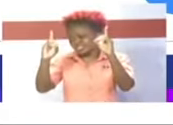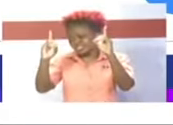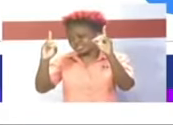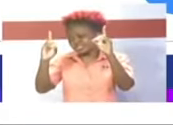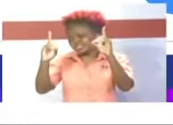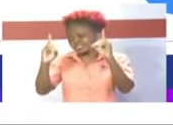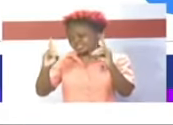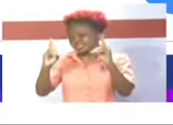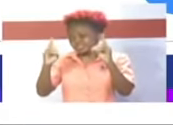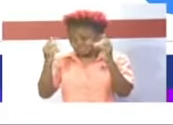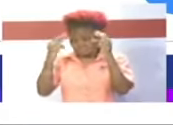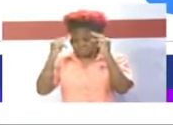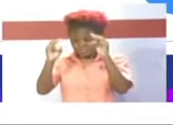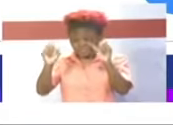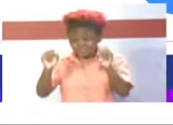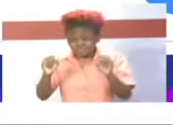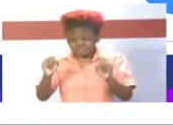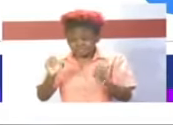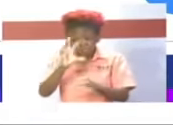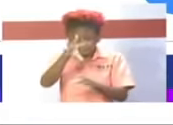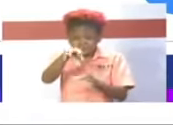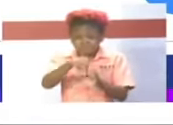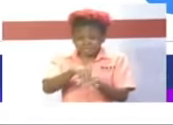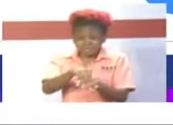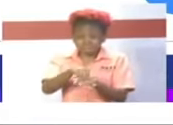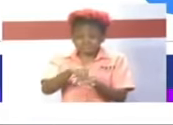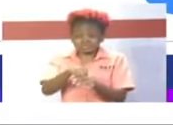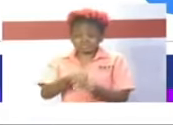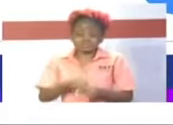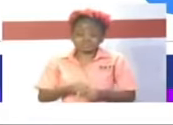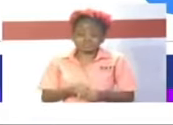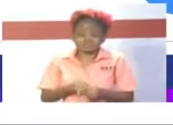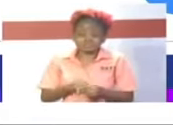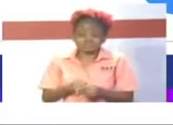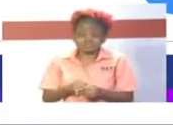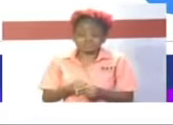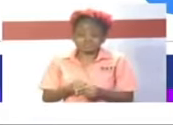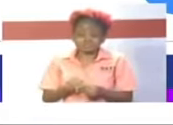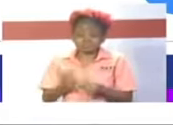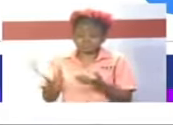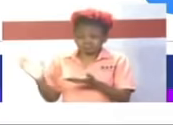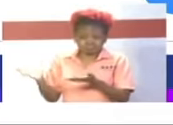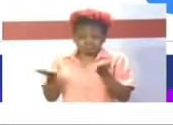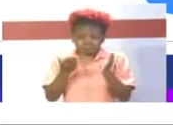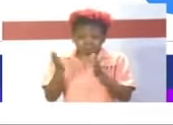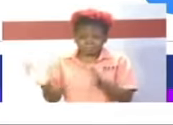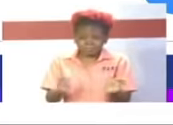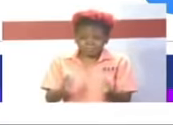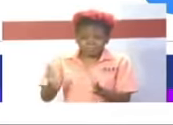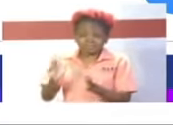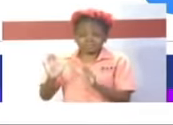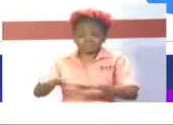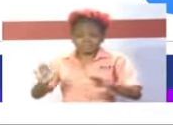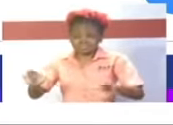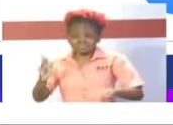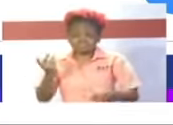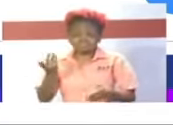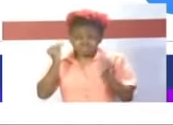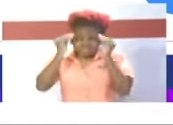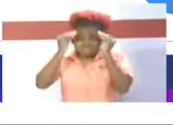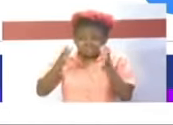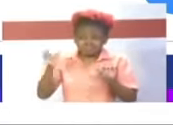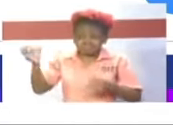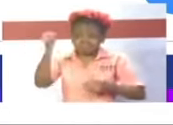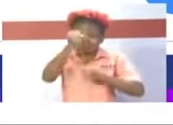that's another week, can you provide an update on the number of students, teachers, principals, and staff who were infected